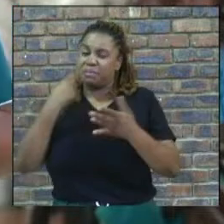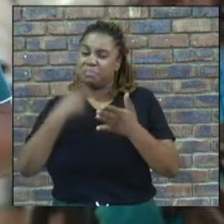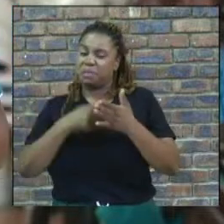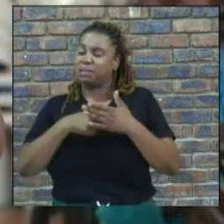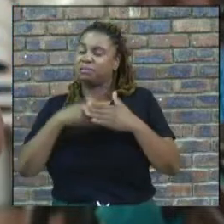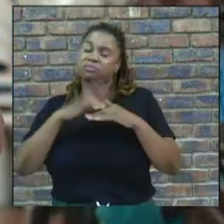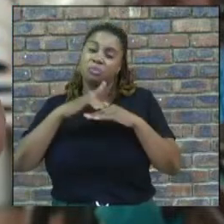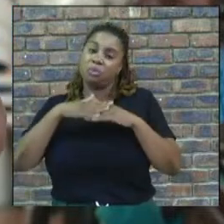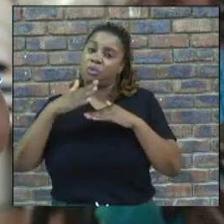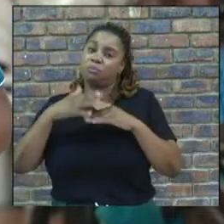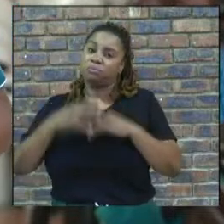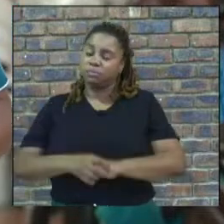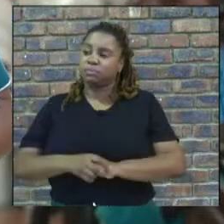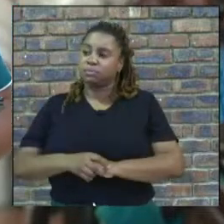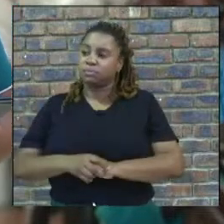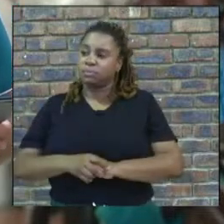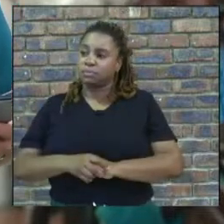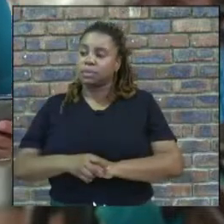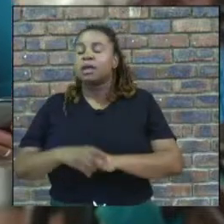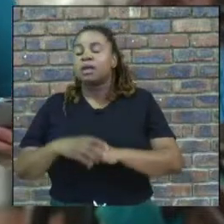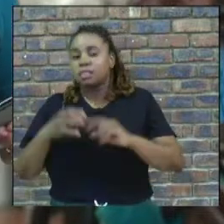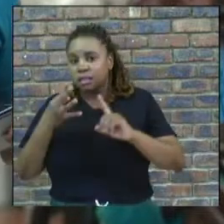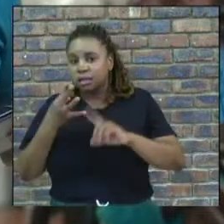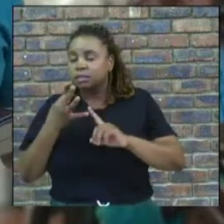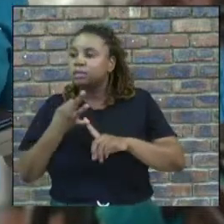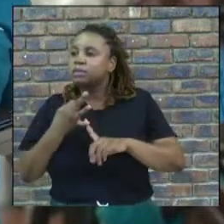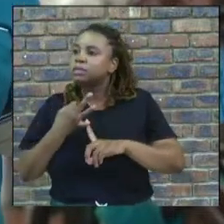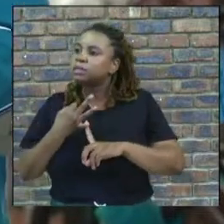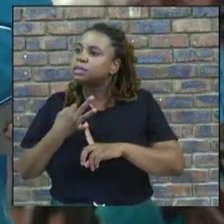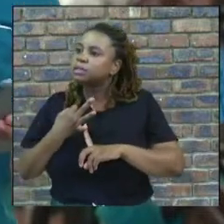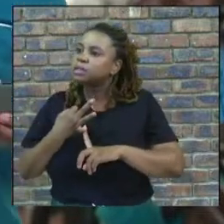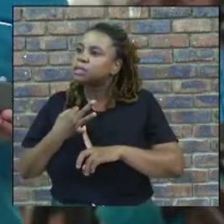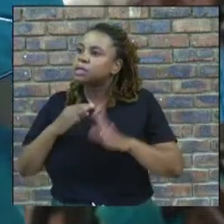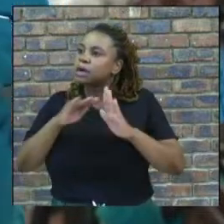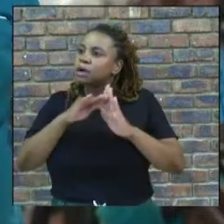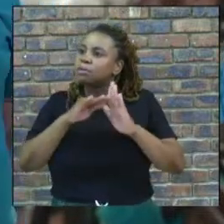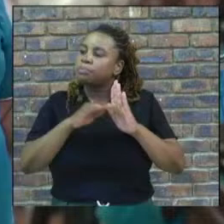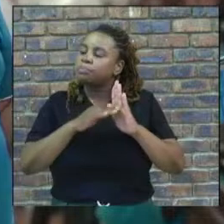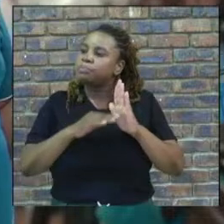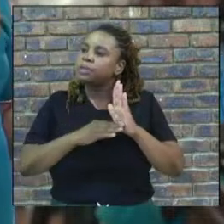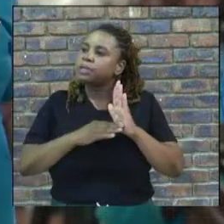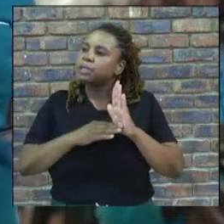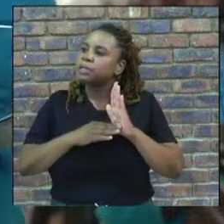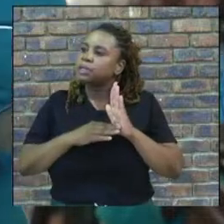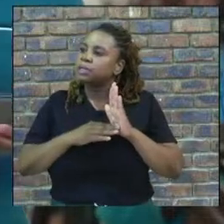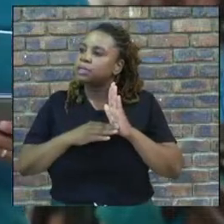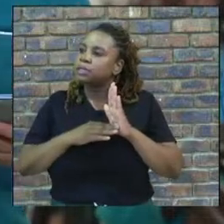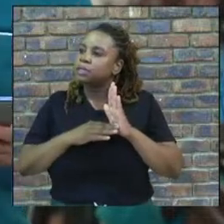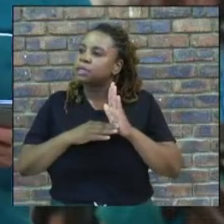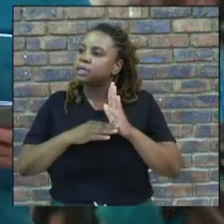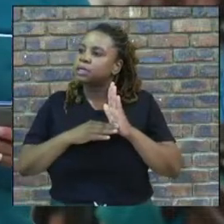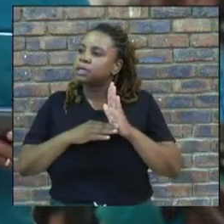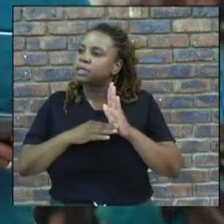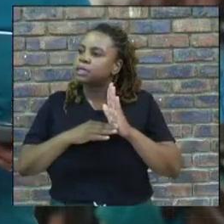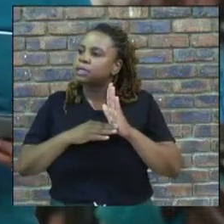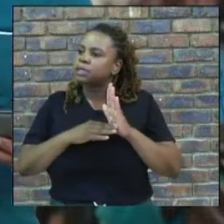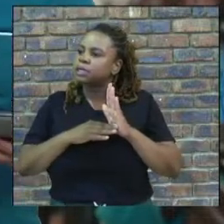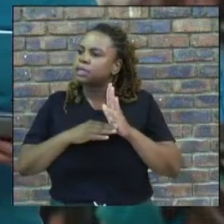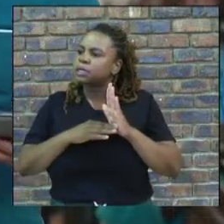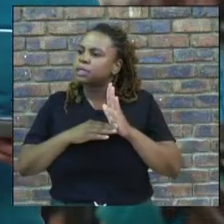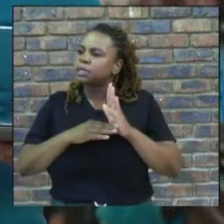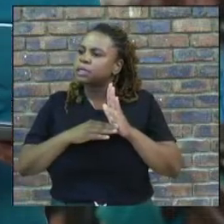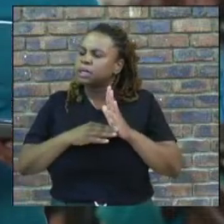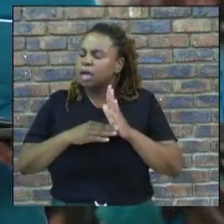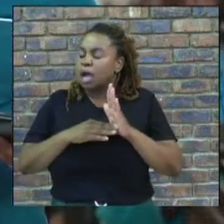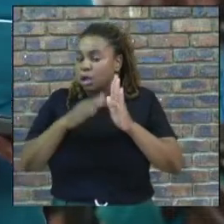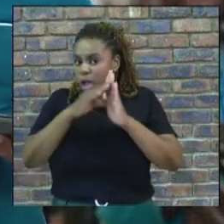to that as well. Then also, how will the bill deal with fronting? I think somebody asked it as far as